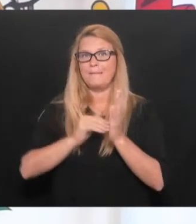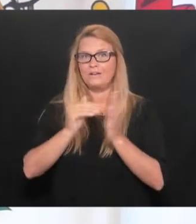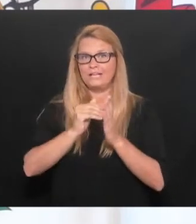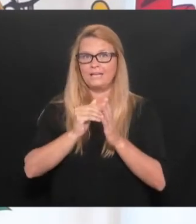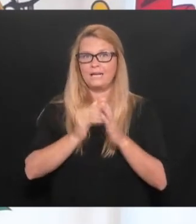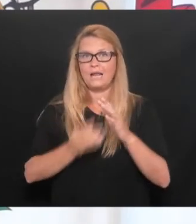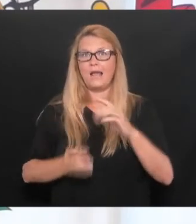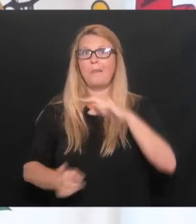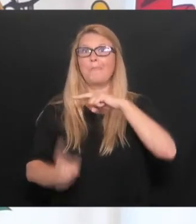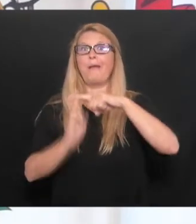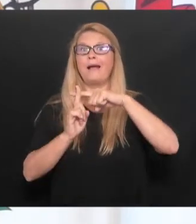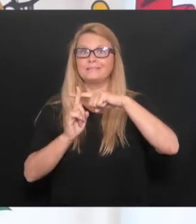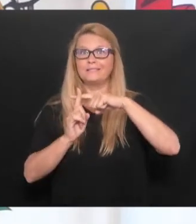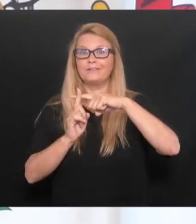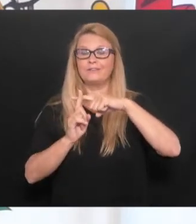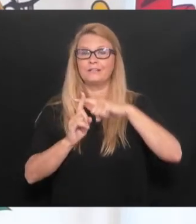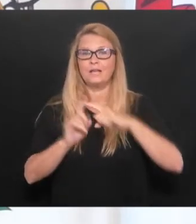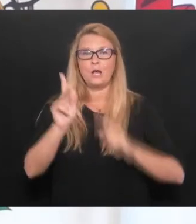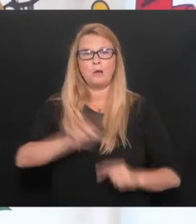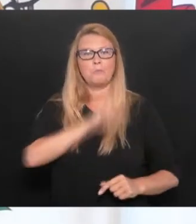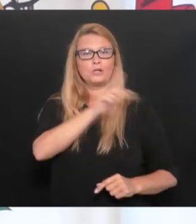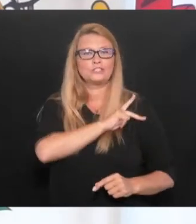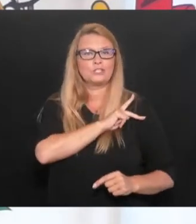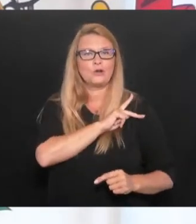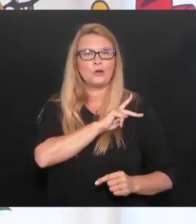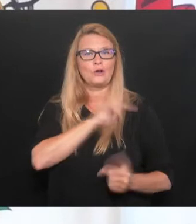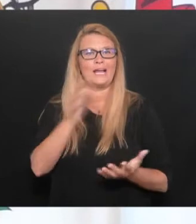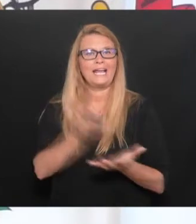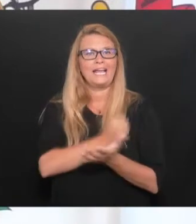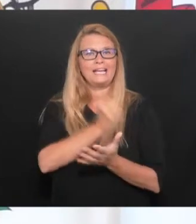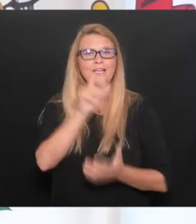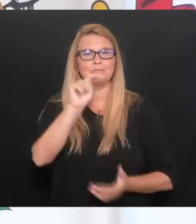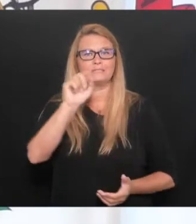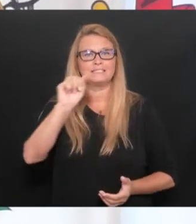surplus. Our personal income tax collections were